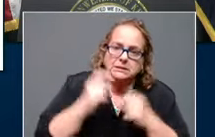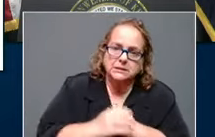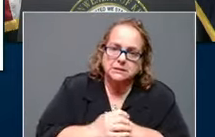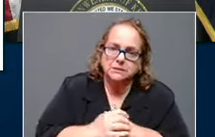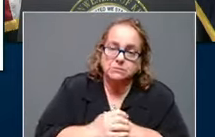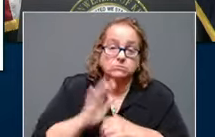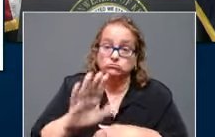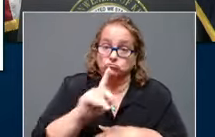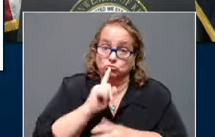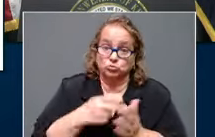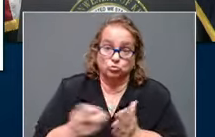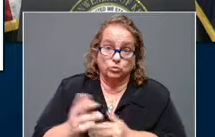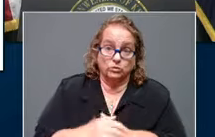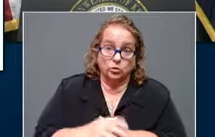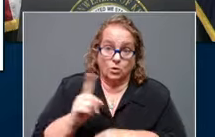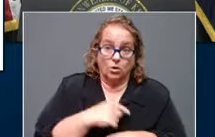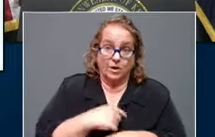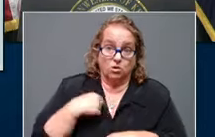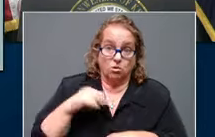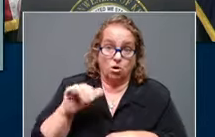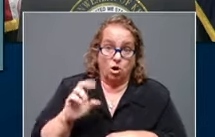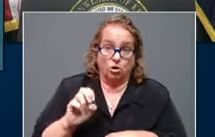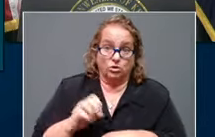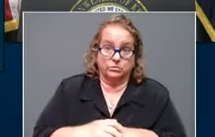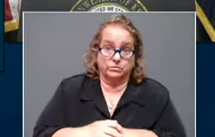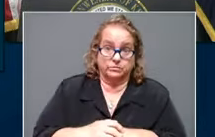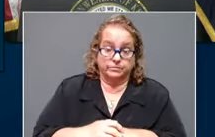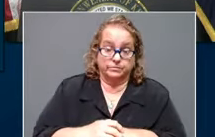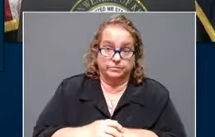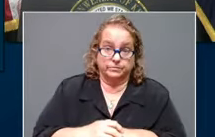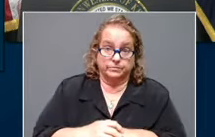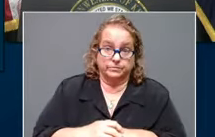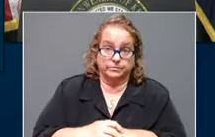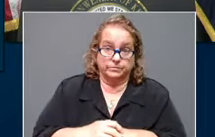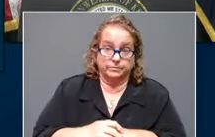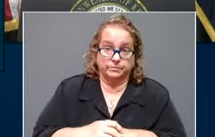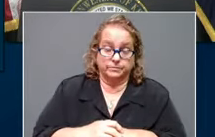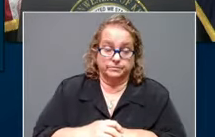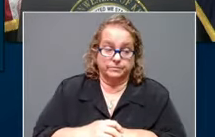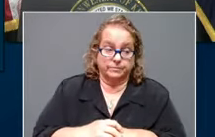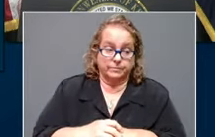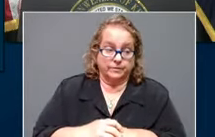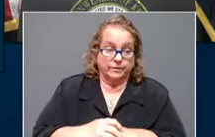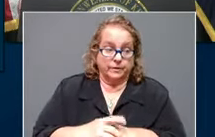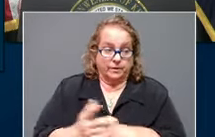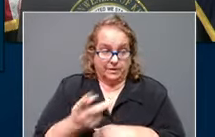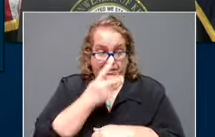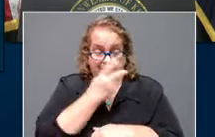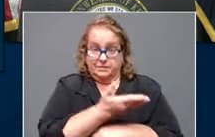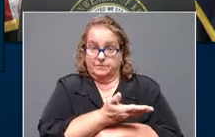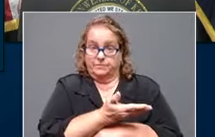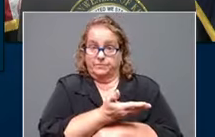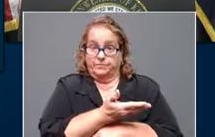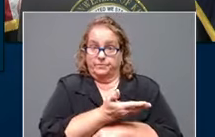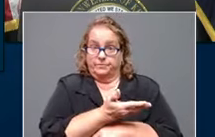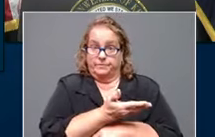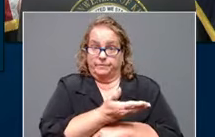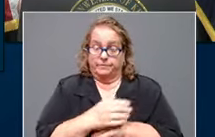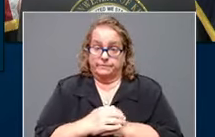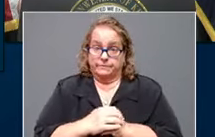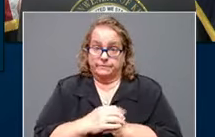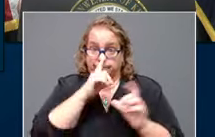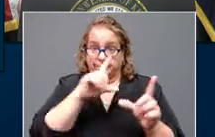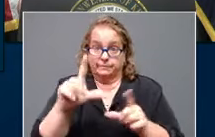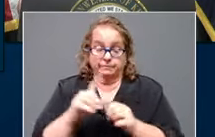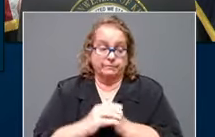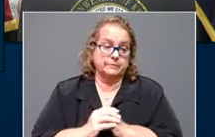Crystal Miller is the local health director of the Wedco District Health Department. She was standing next to